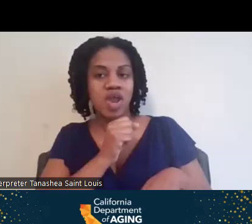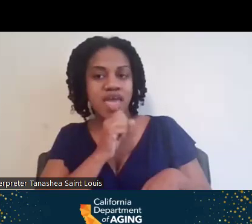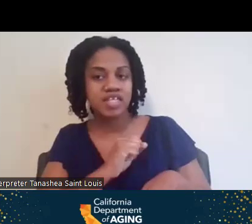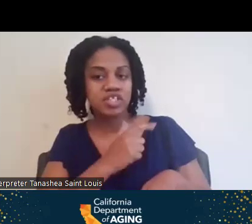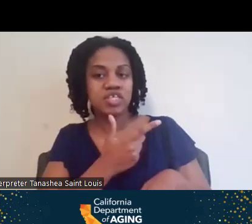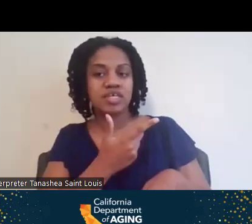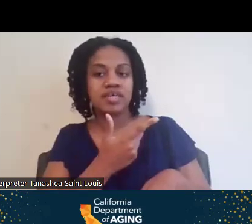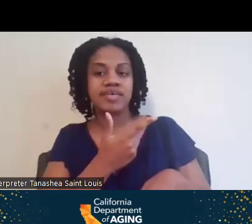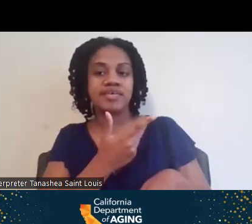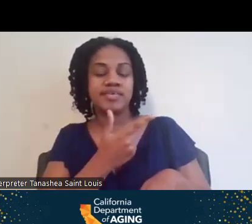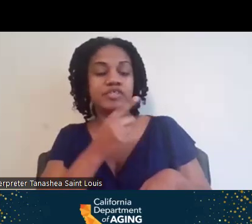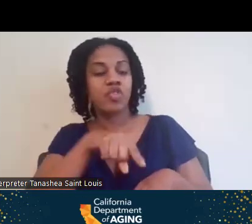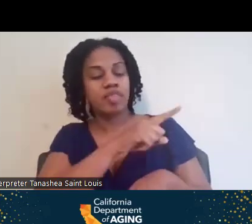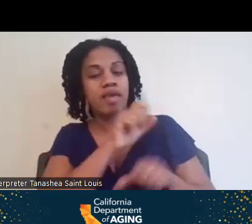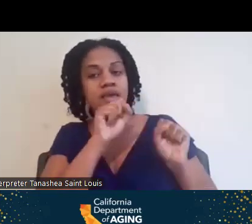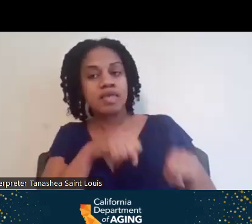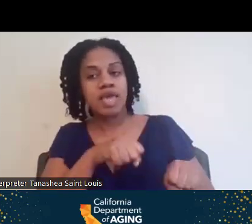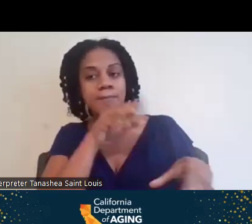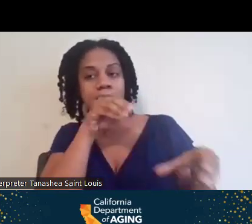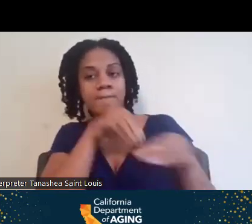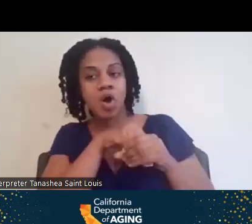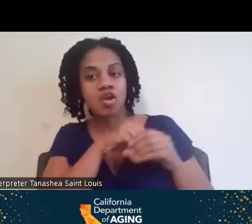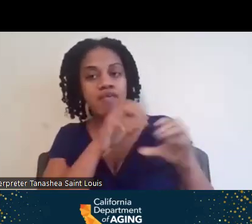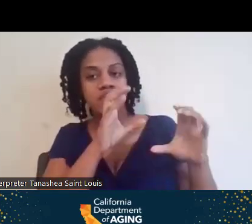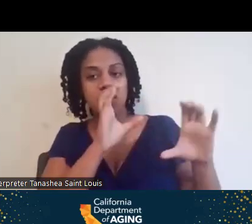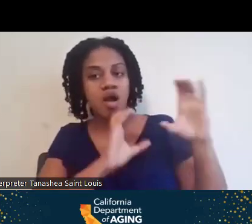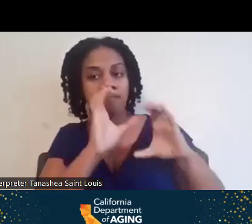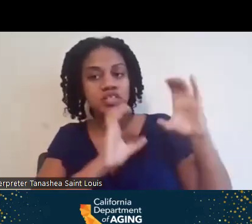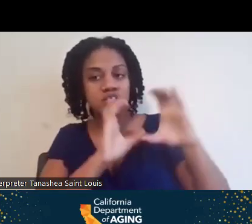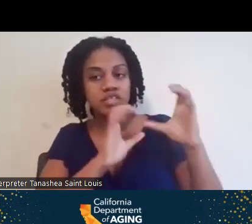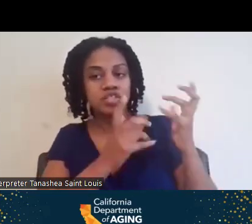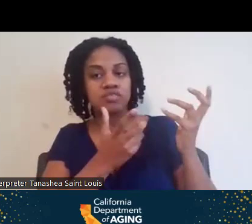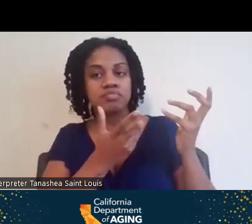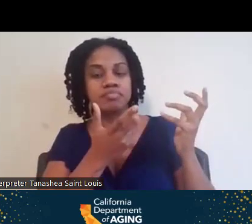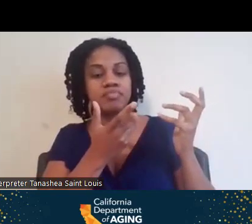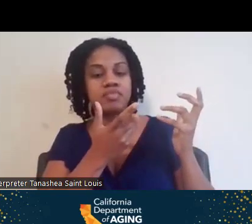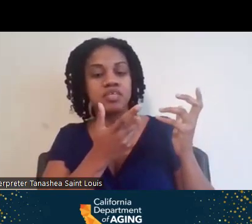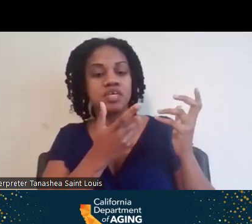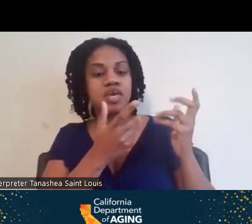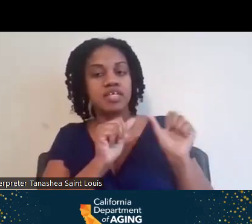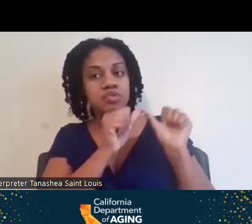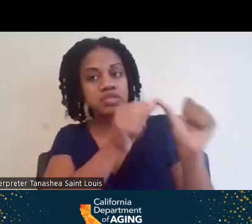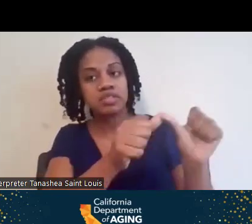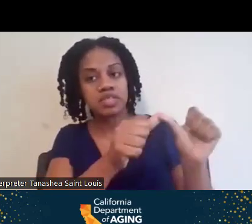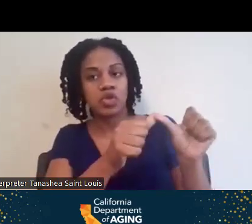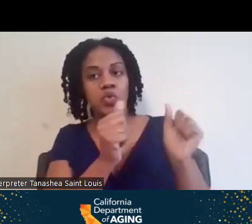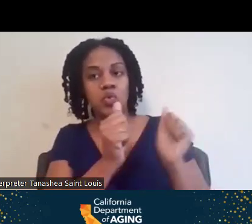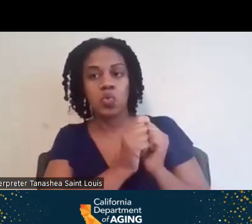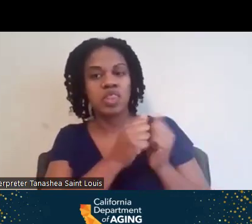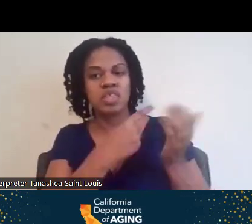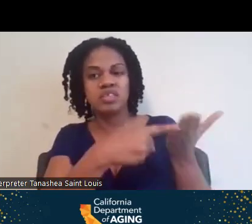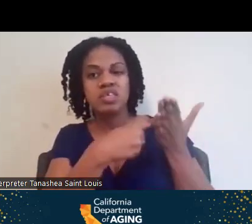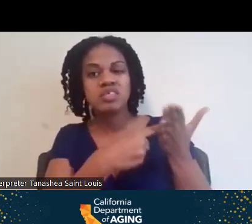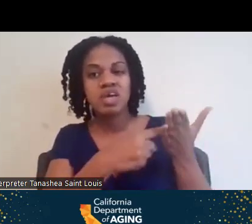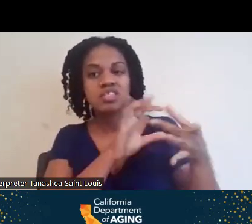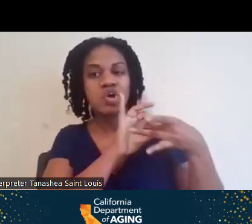so that they can be part of the conversation as you move forward with discussions